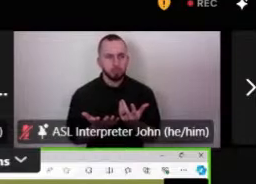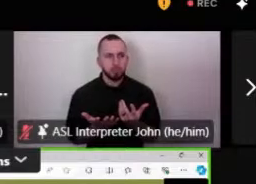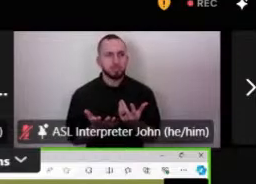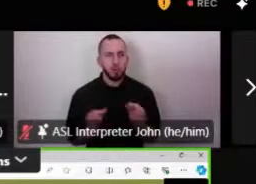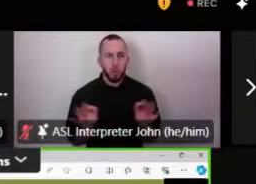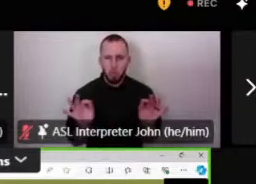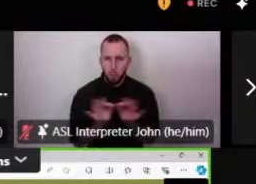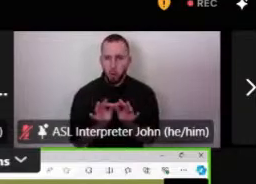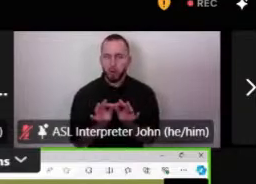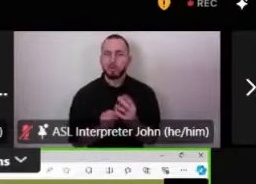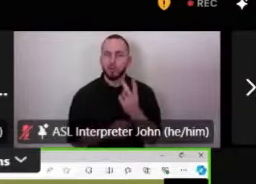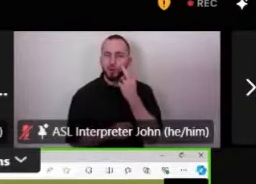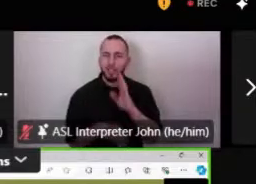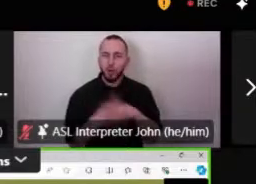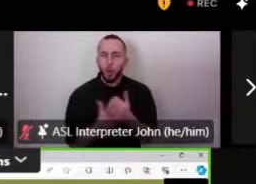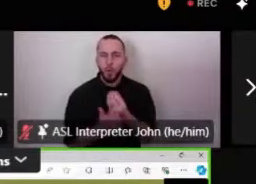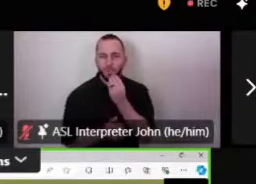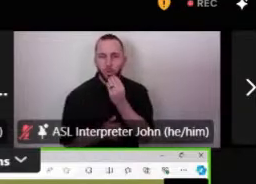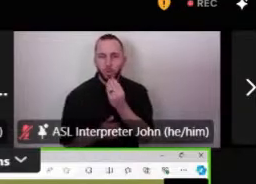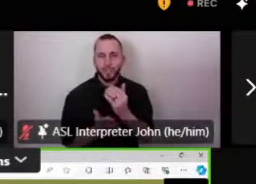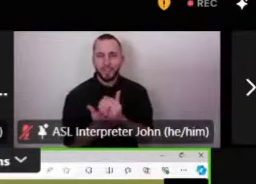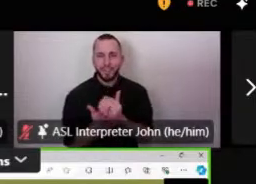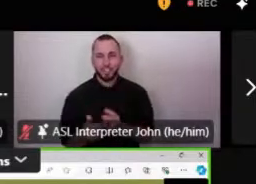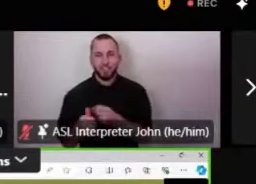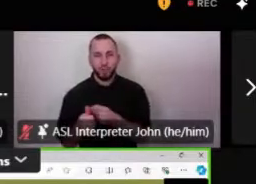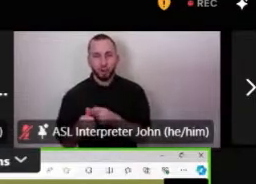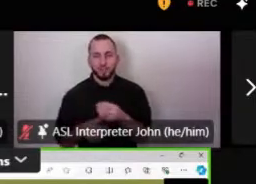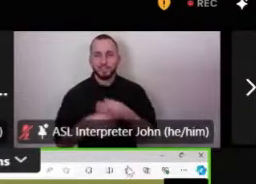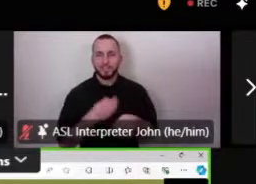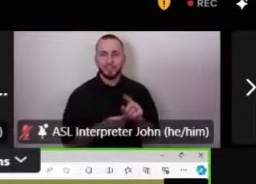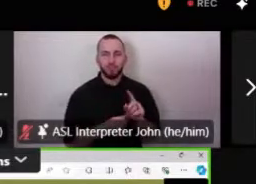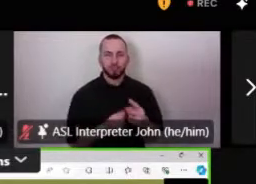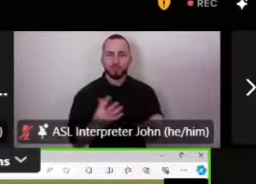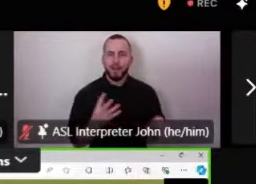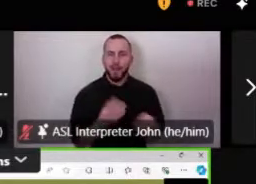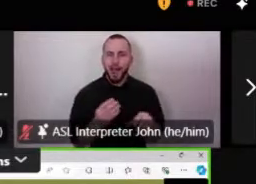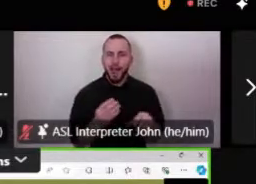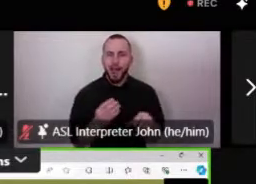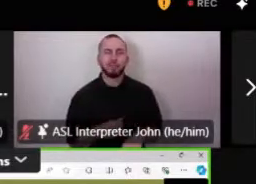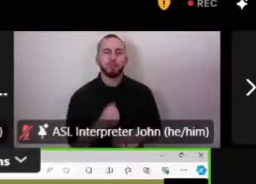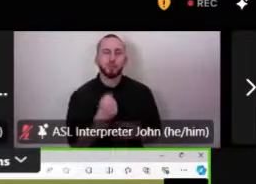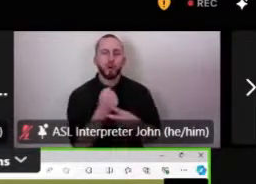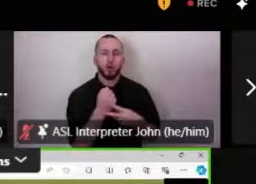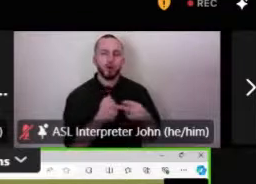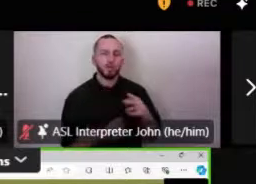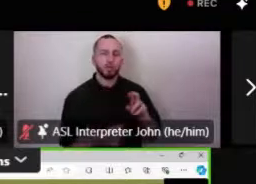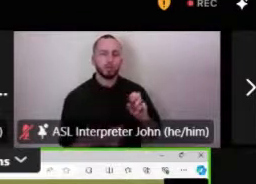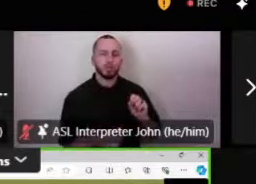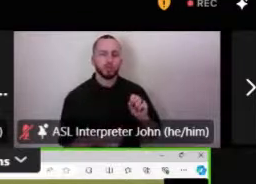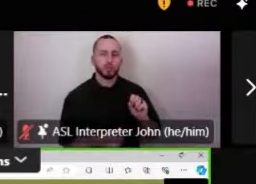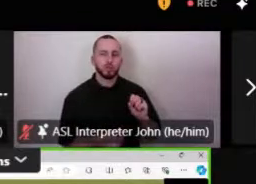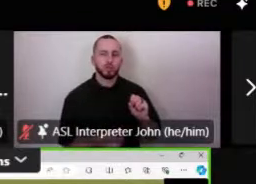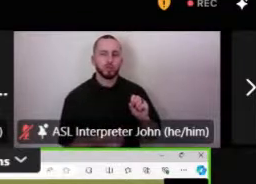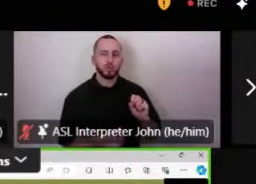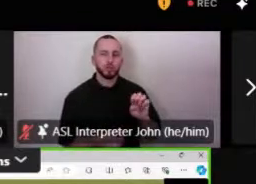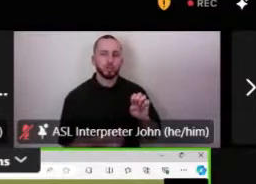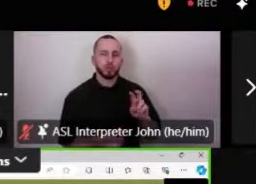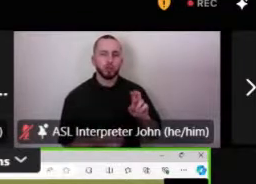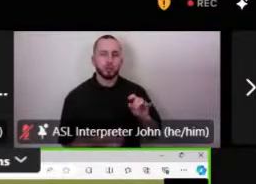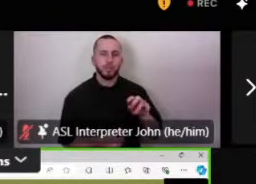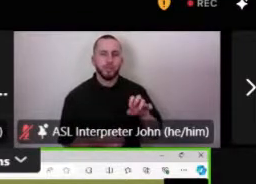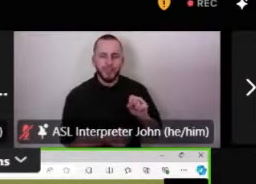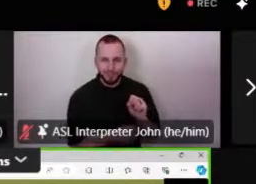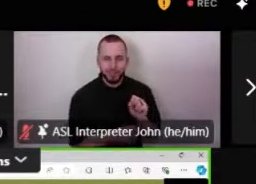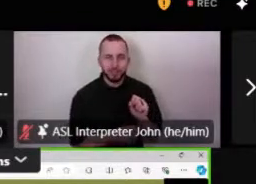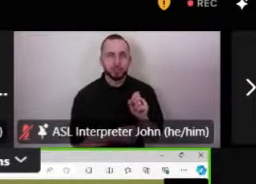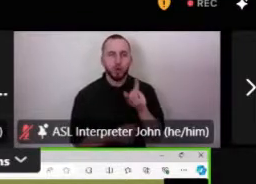in the ingredients rather than additives or preservatives. And so what I'll do is show an example of how you